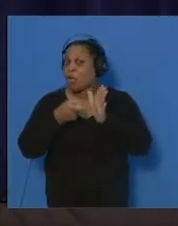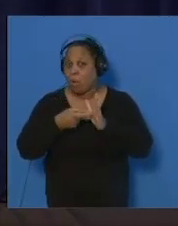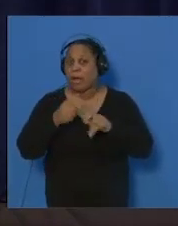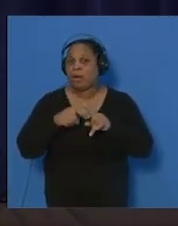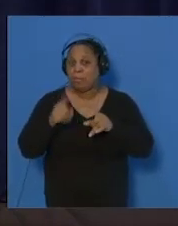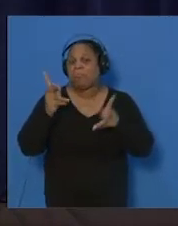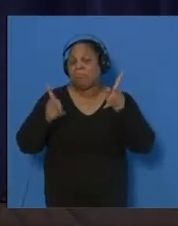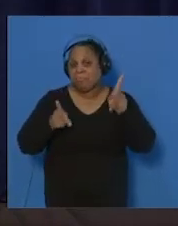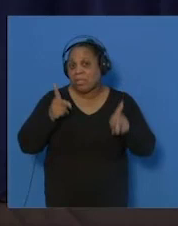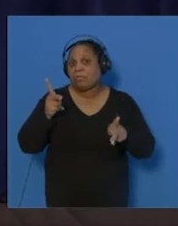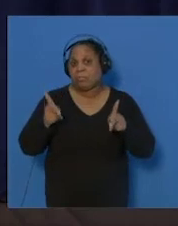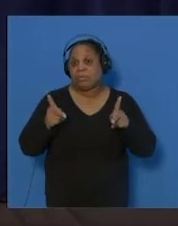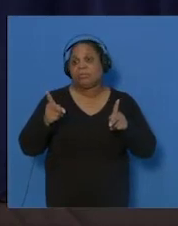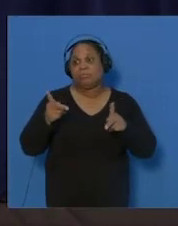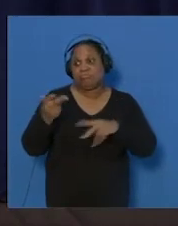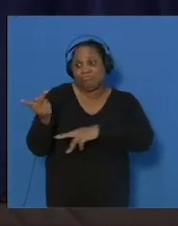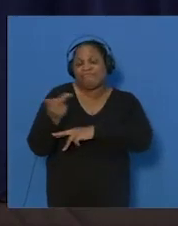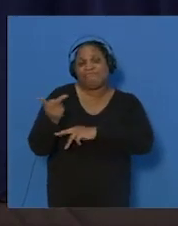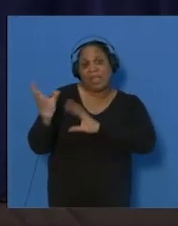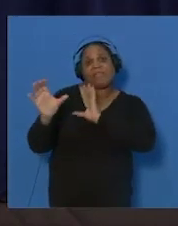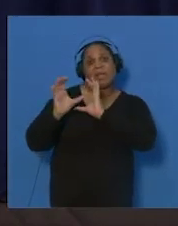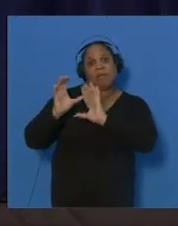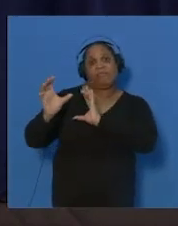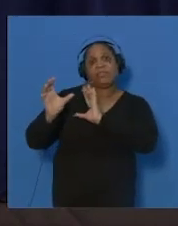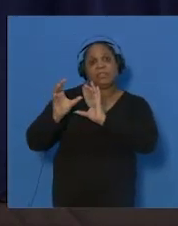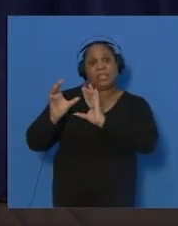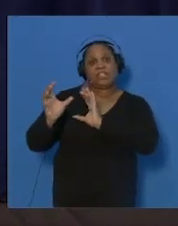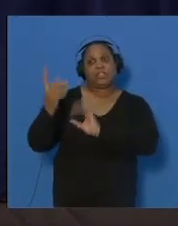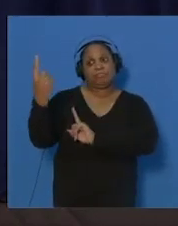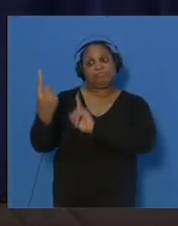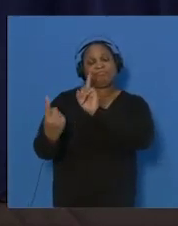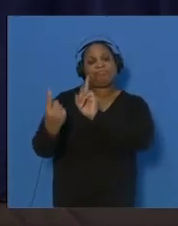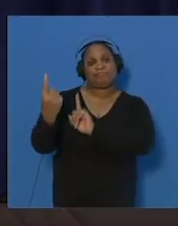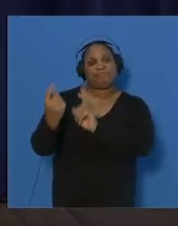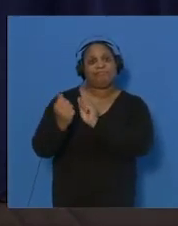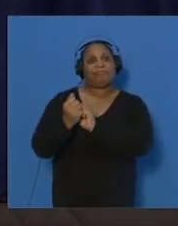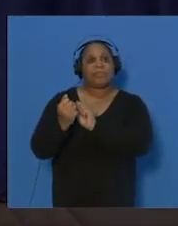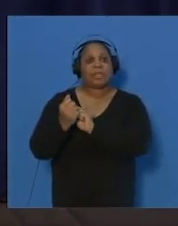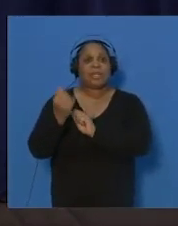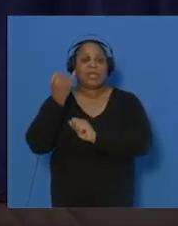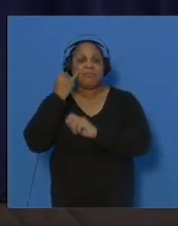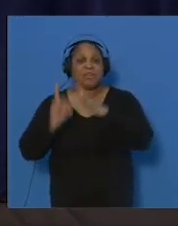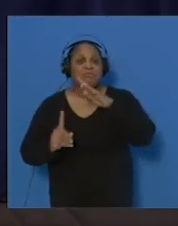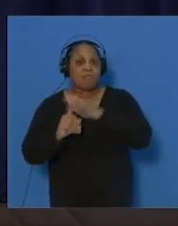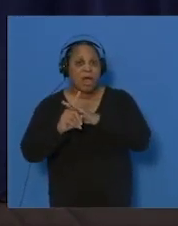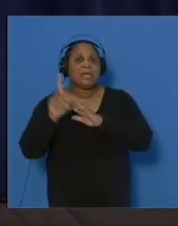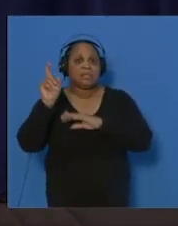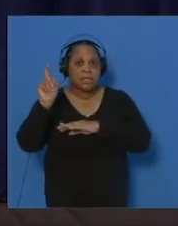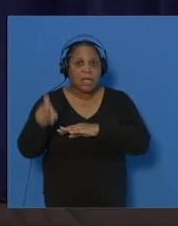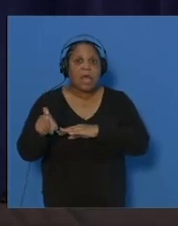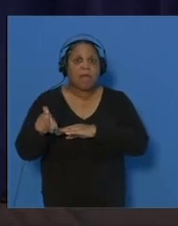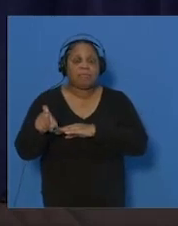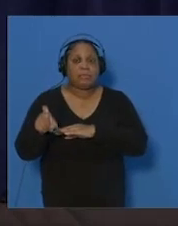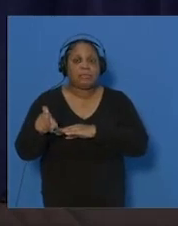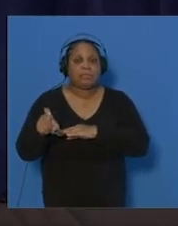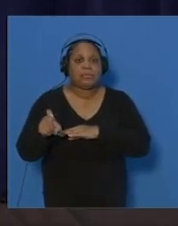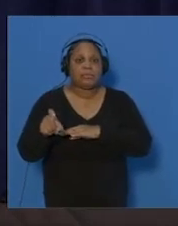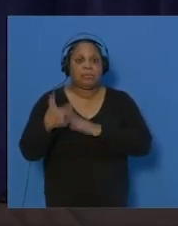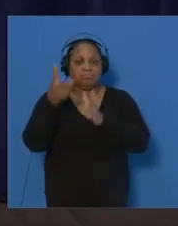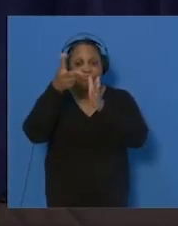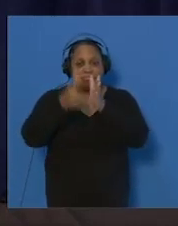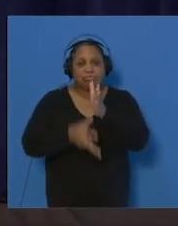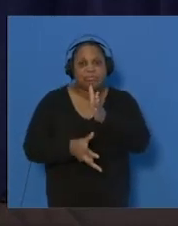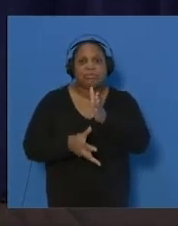can have that conversation should the unfortunate circumstance arise where they would have to bury one of their